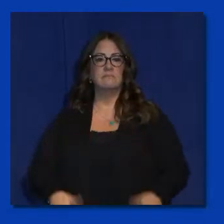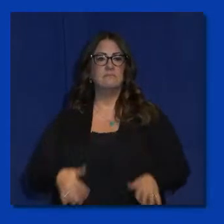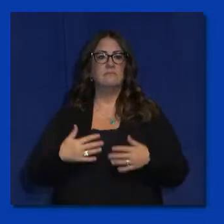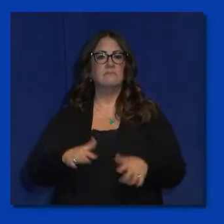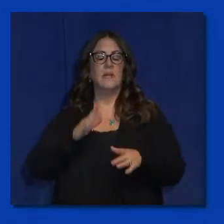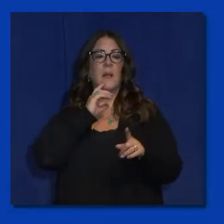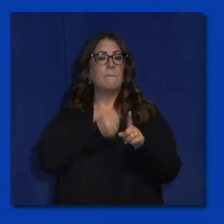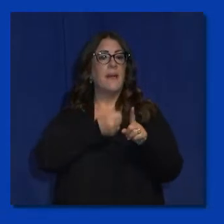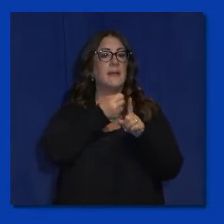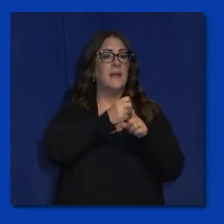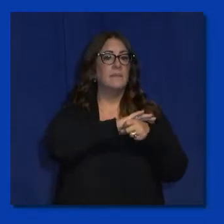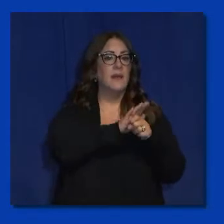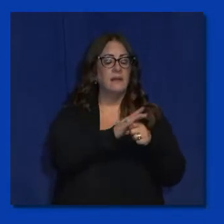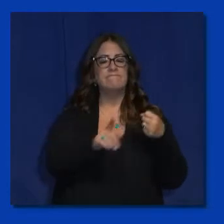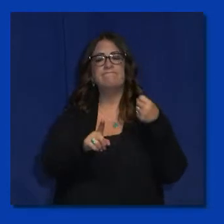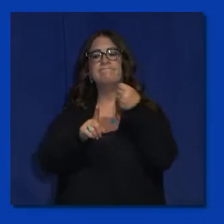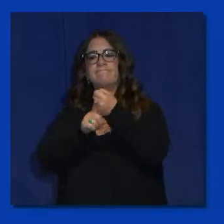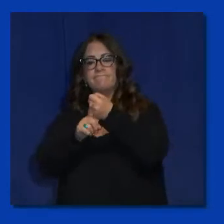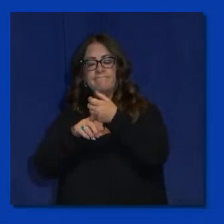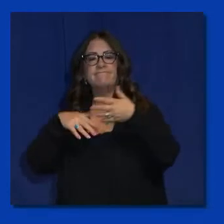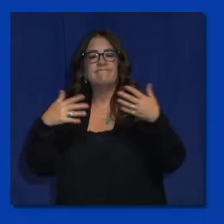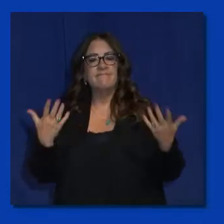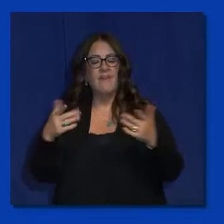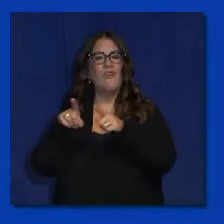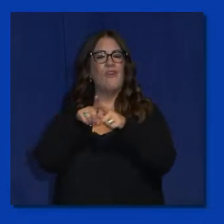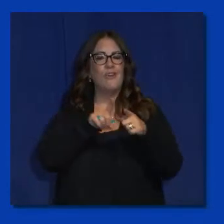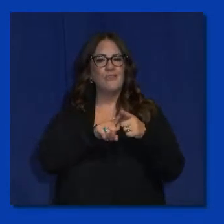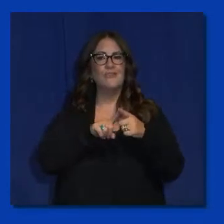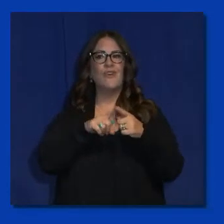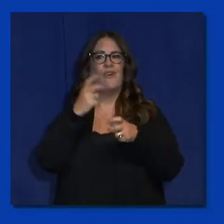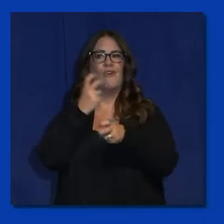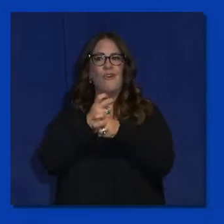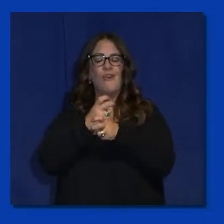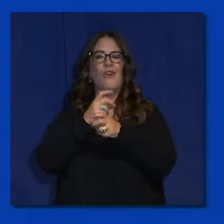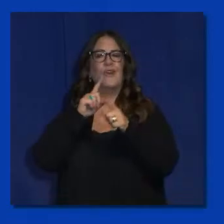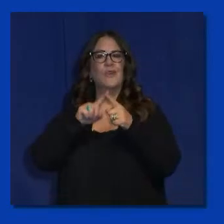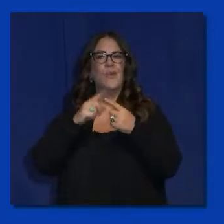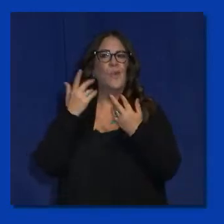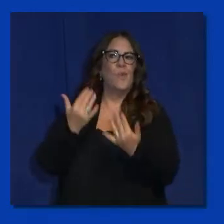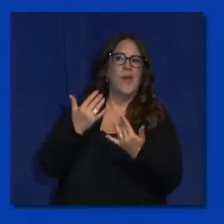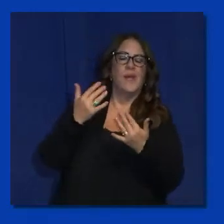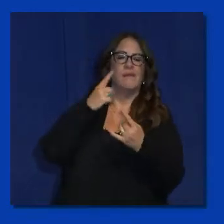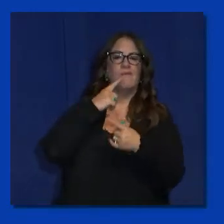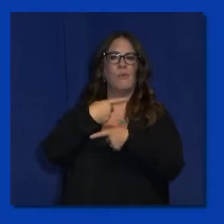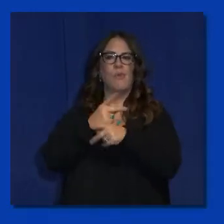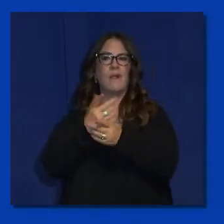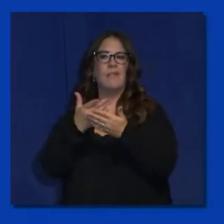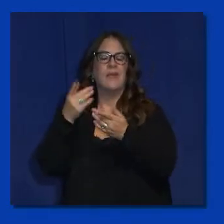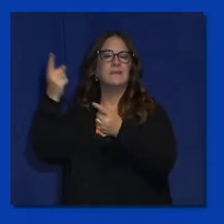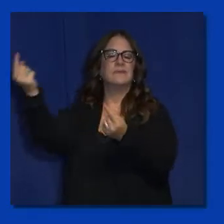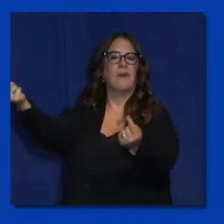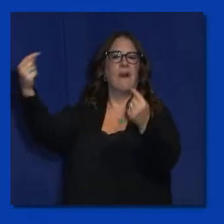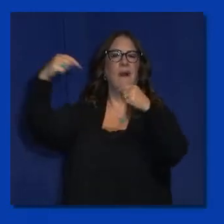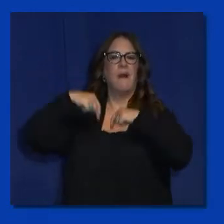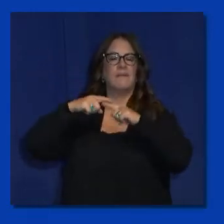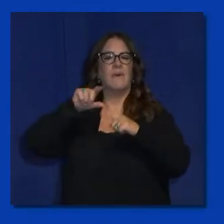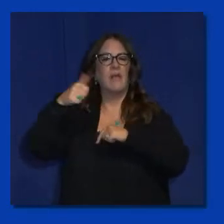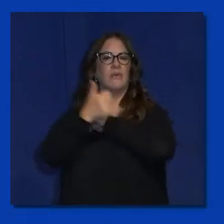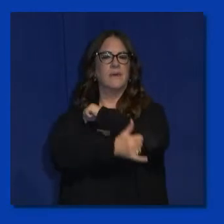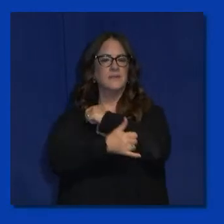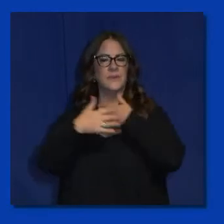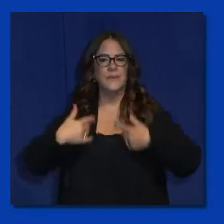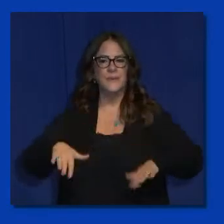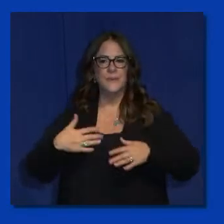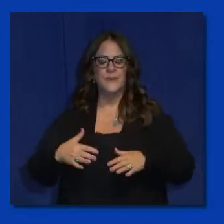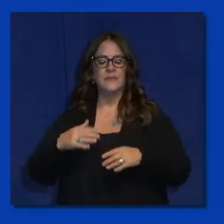induced related issues associated with supply chain have also changed some of the timelines in terms of our procurement, so much so that when you stack all